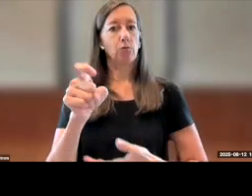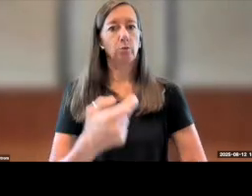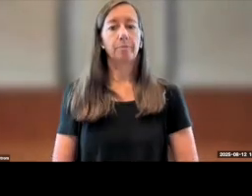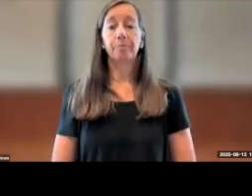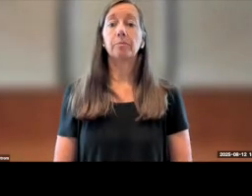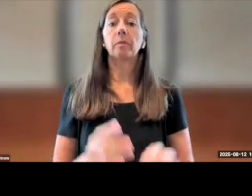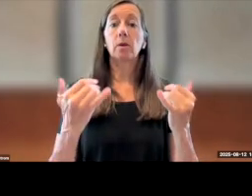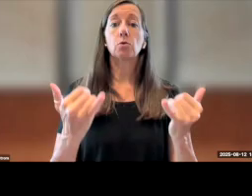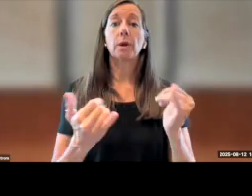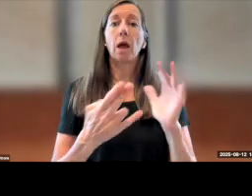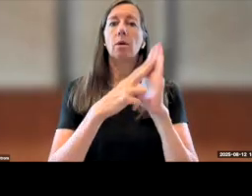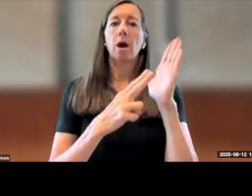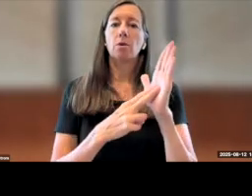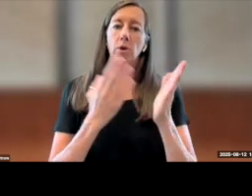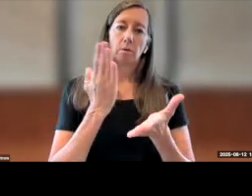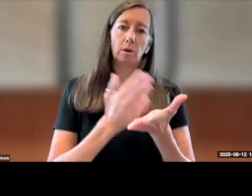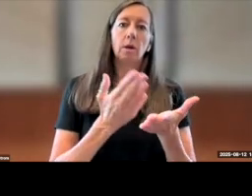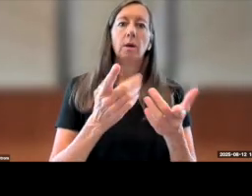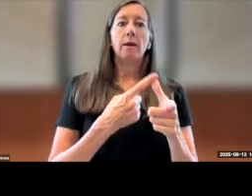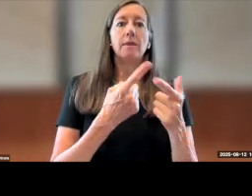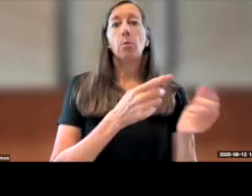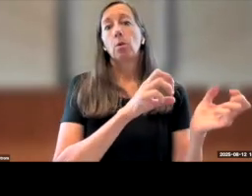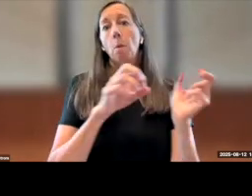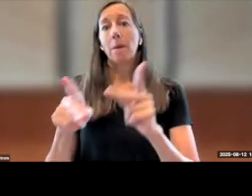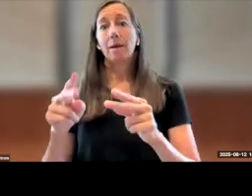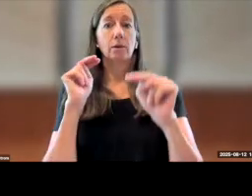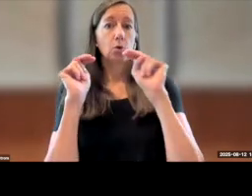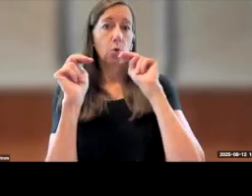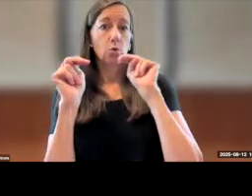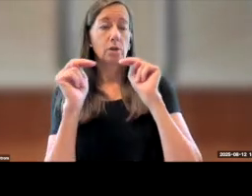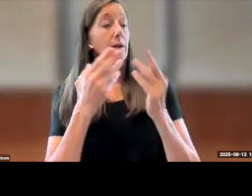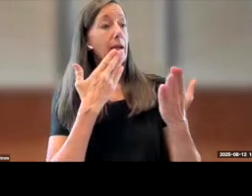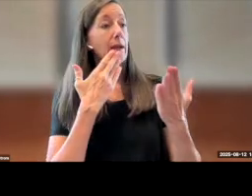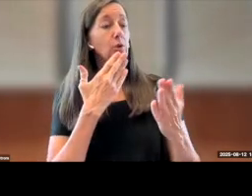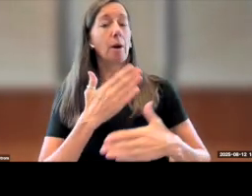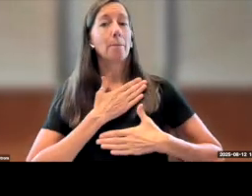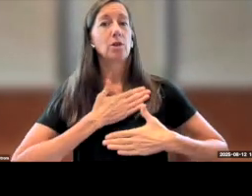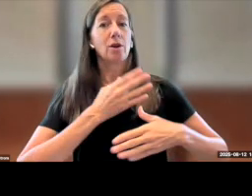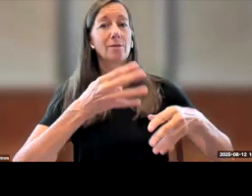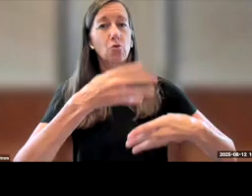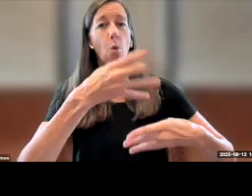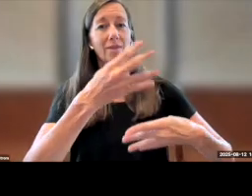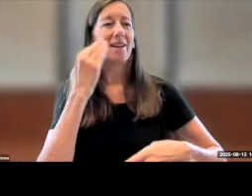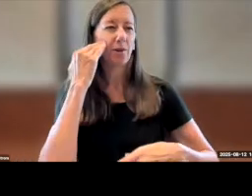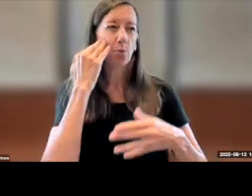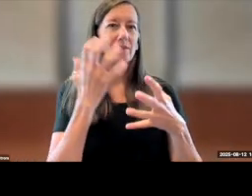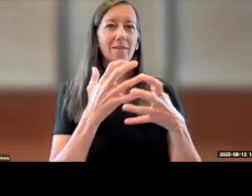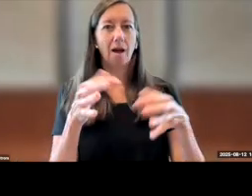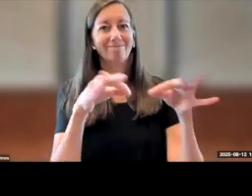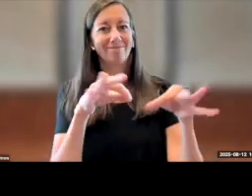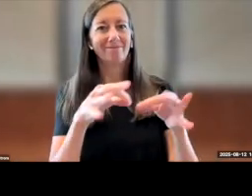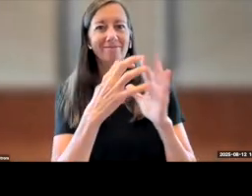contract for a moment and go back to negotiating. Thank you for that. I appreciate you scrolling. I know that it was a mouthful.